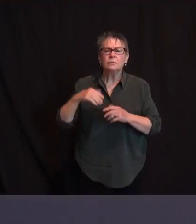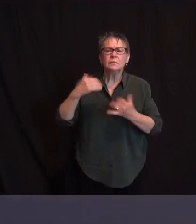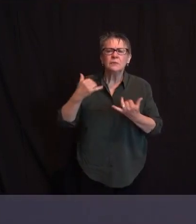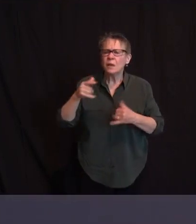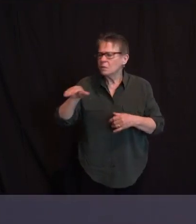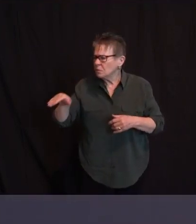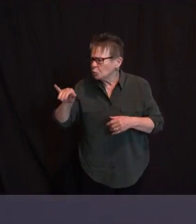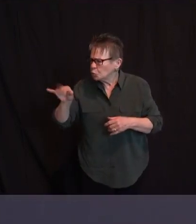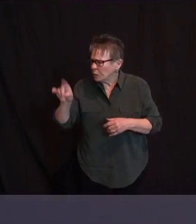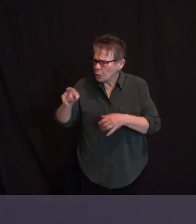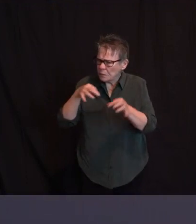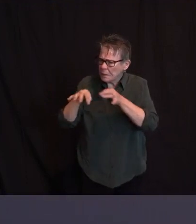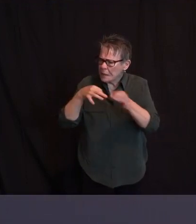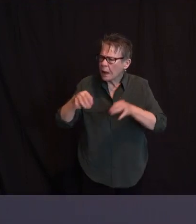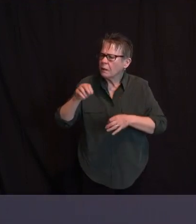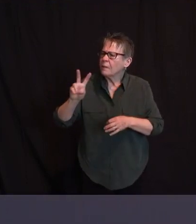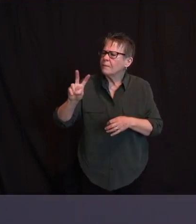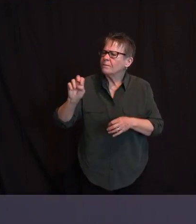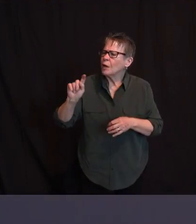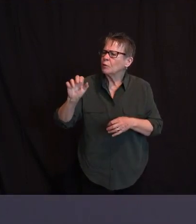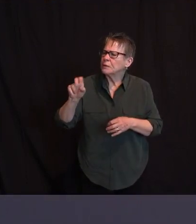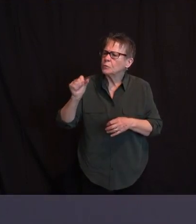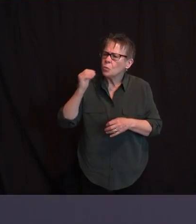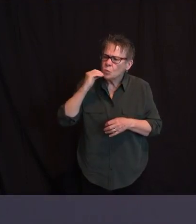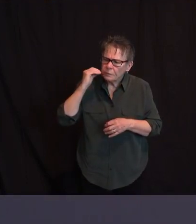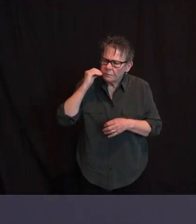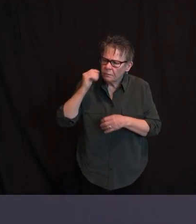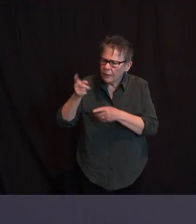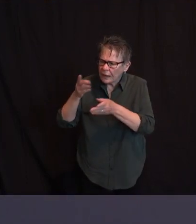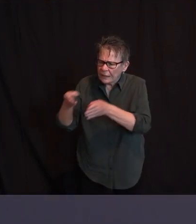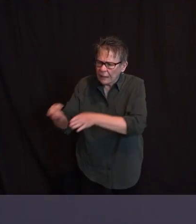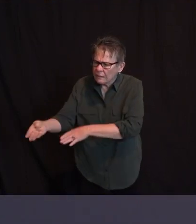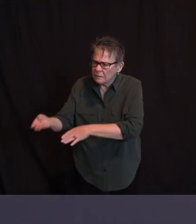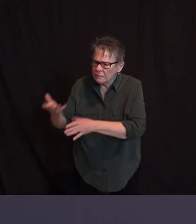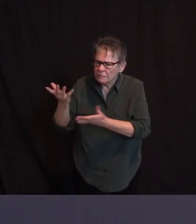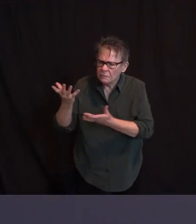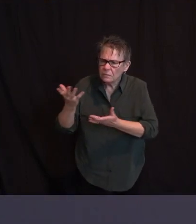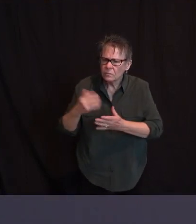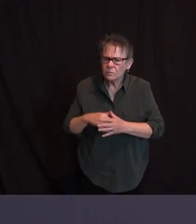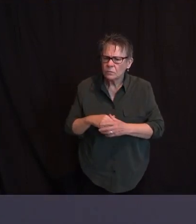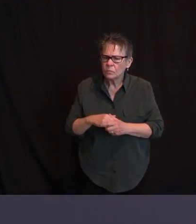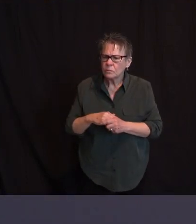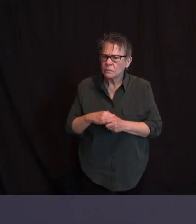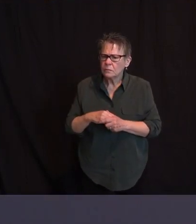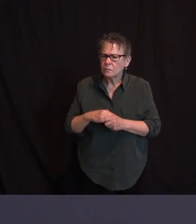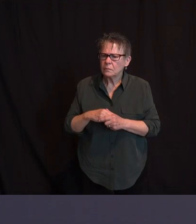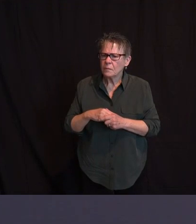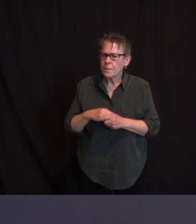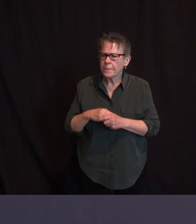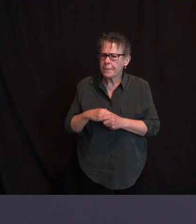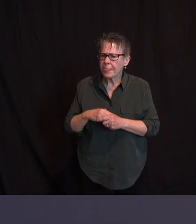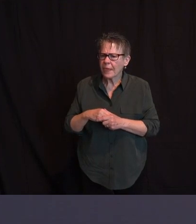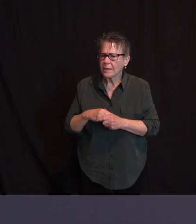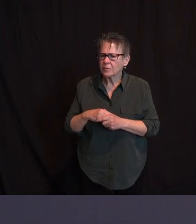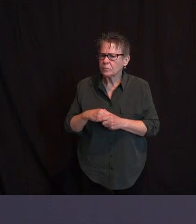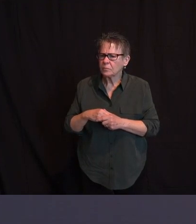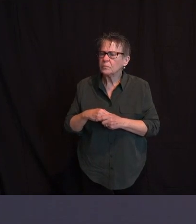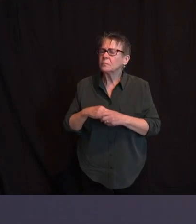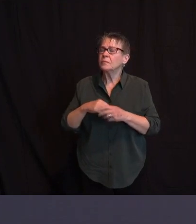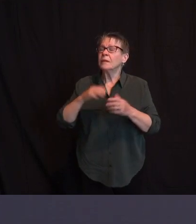homes fatalities, I don't have that. I was just looking, I don't have that documentation, but I will get it for you for sure. On the